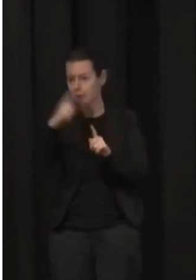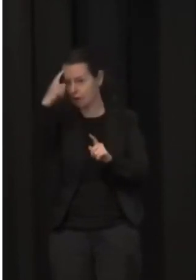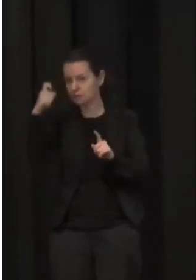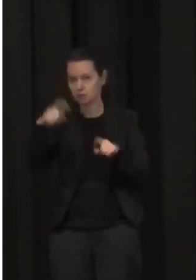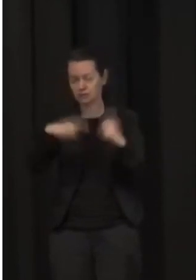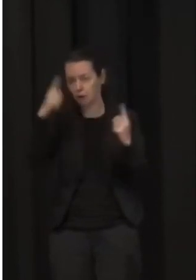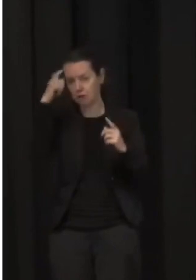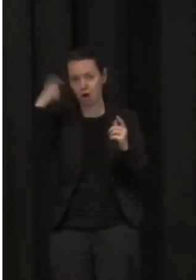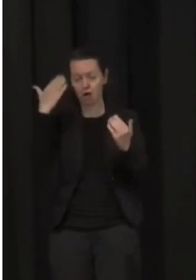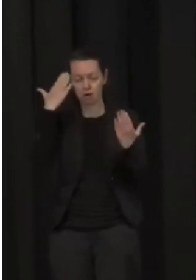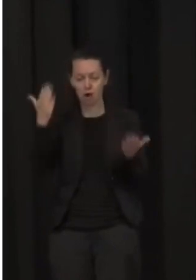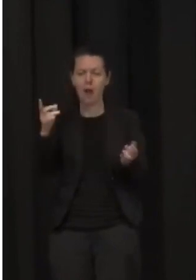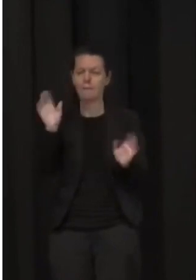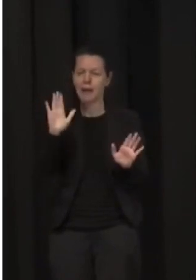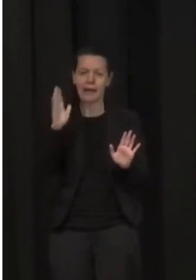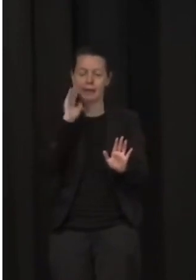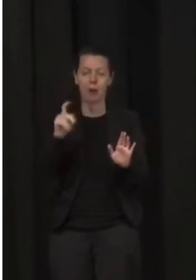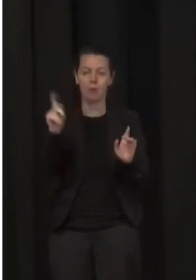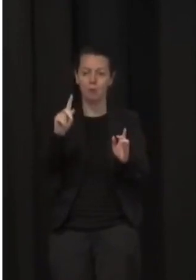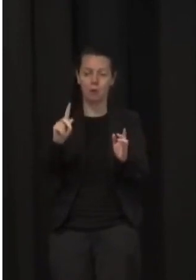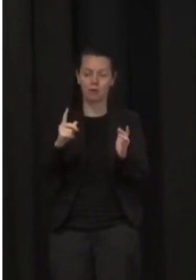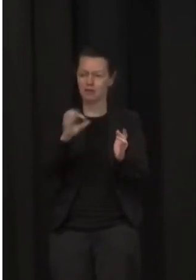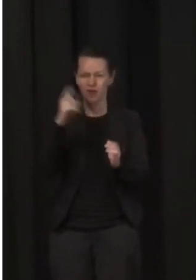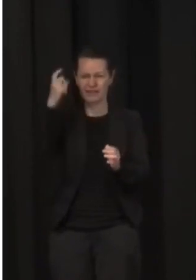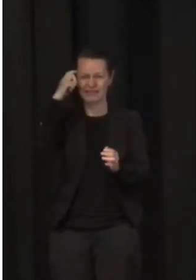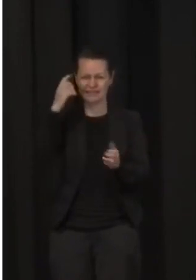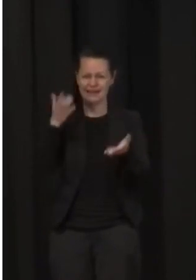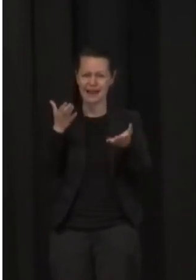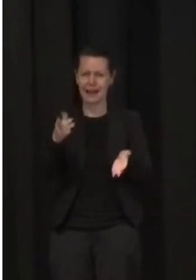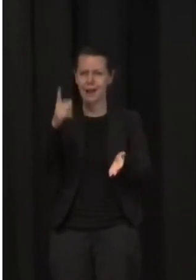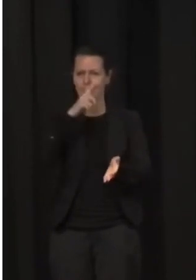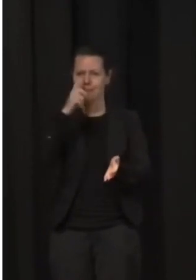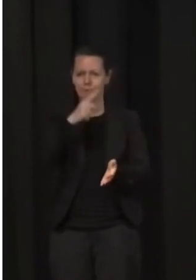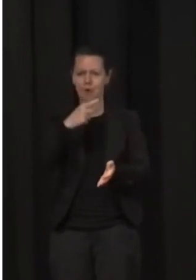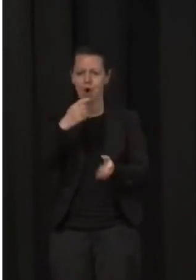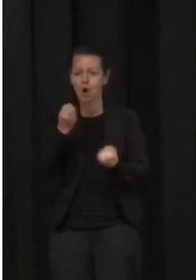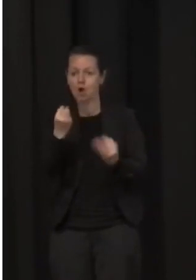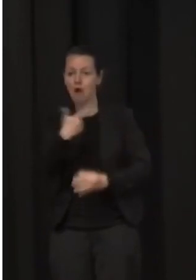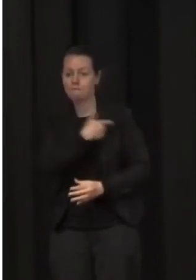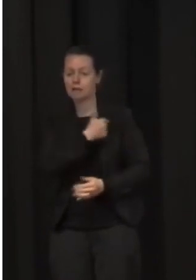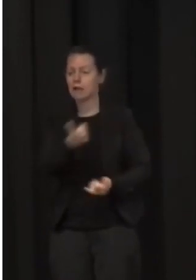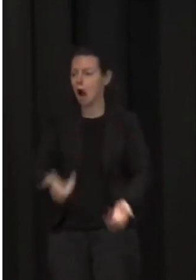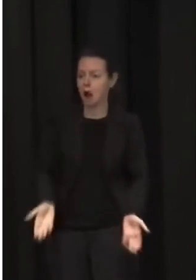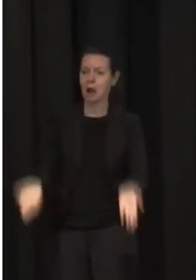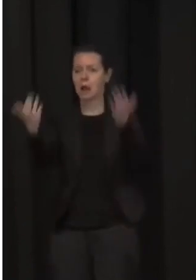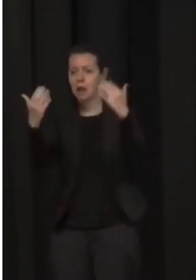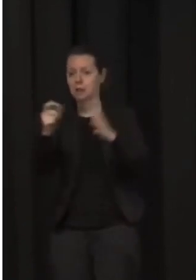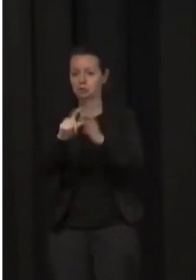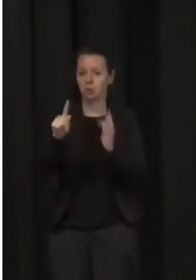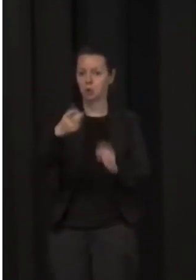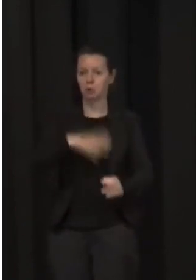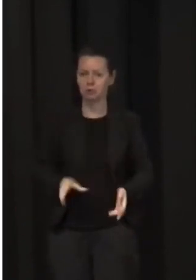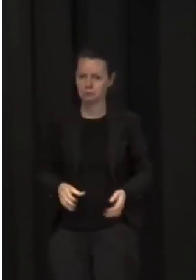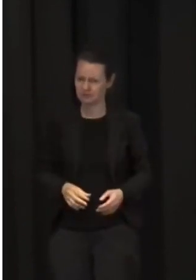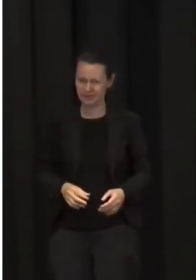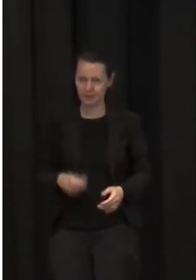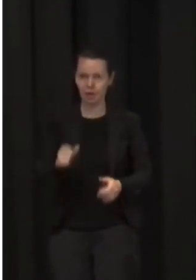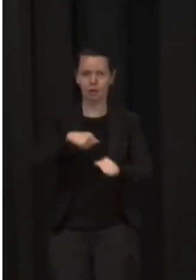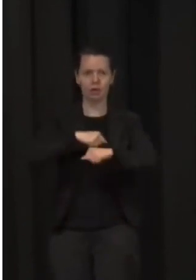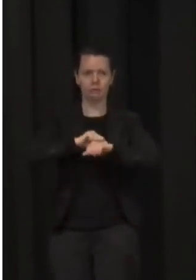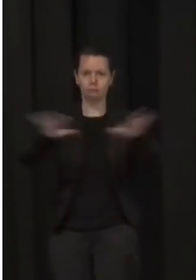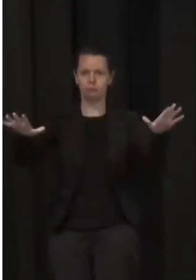sense to me in any event, and we won't be doing that here. Like, why would you get the system going? Why would you have the thing up and running and then essentially